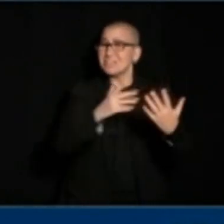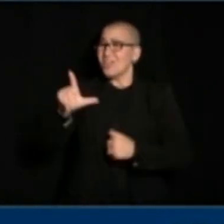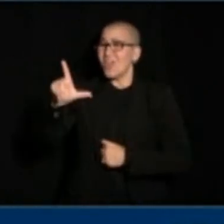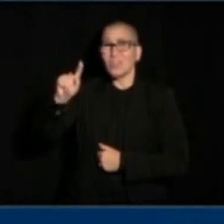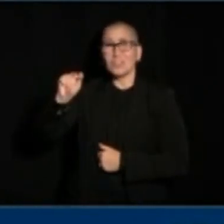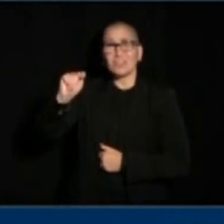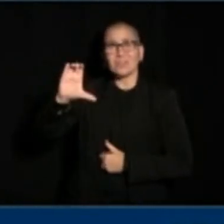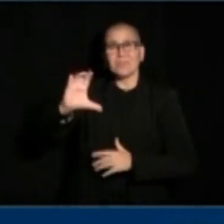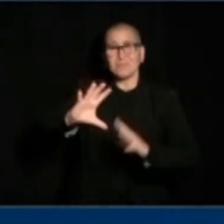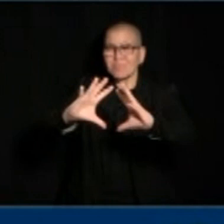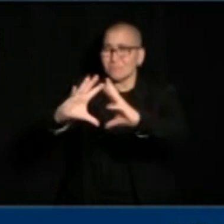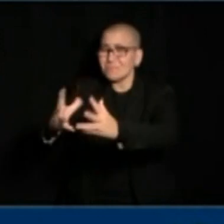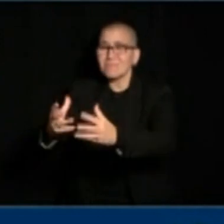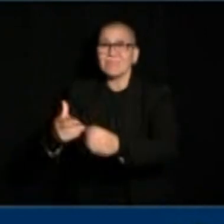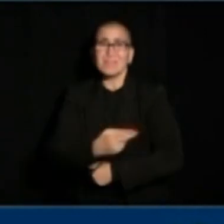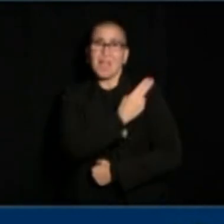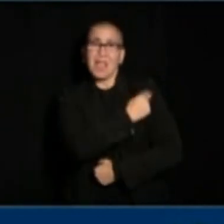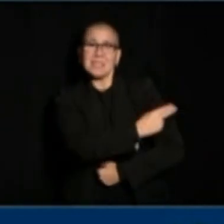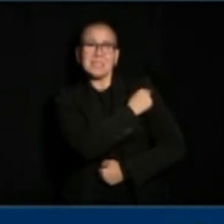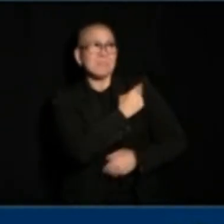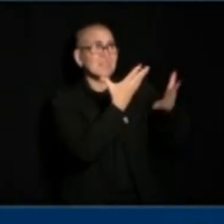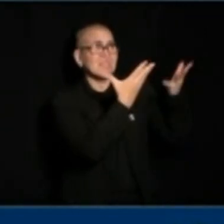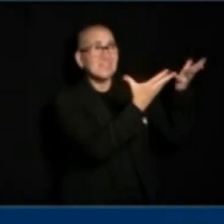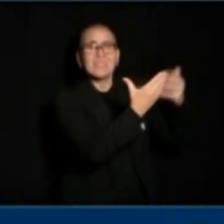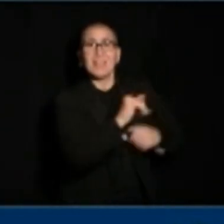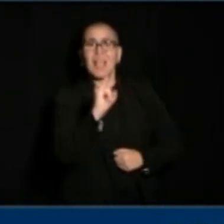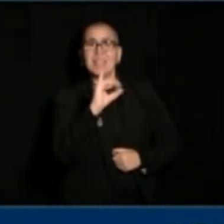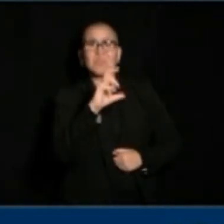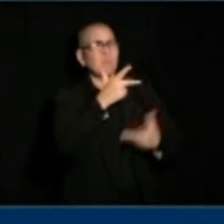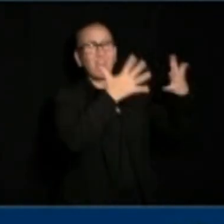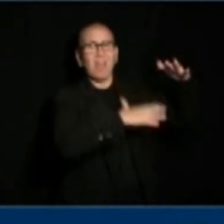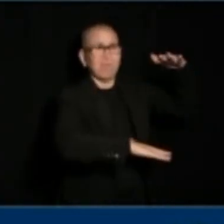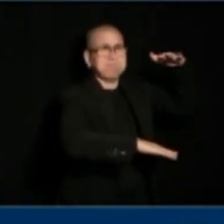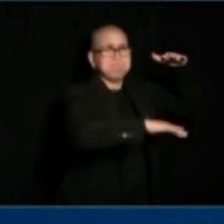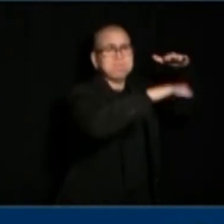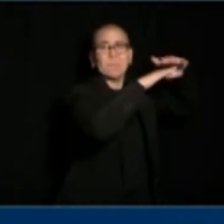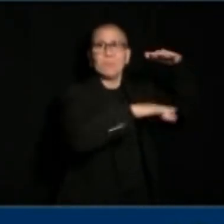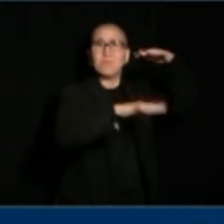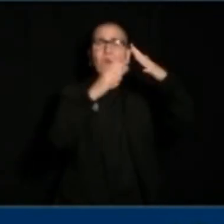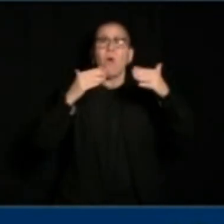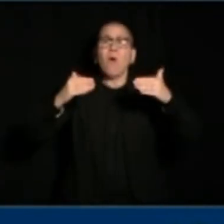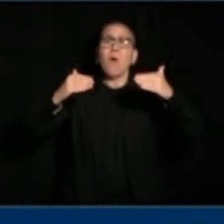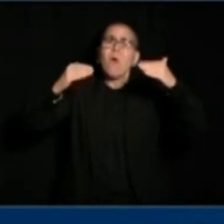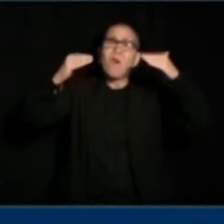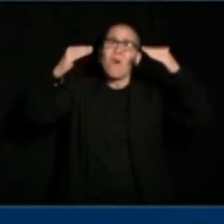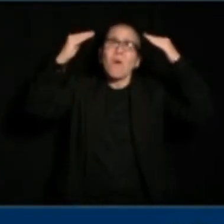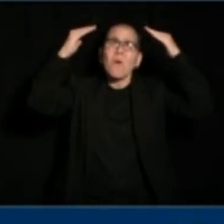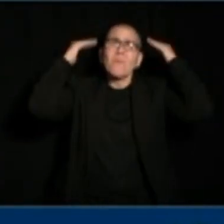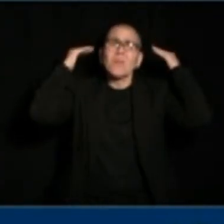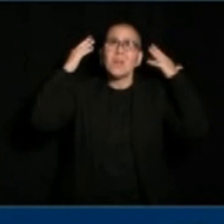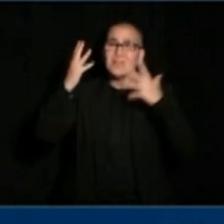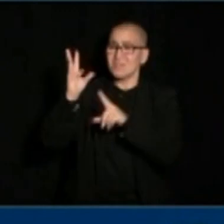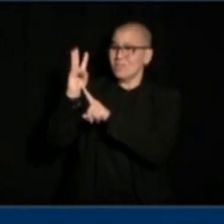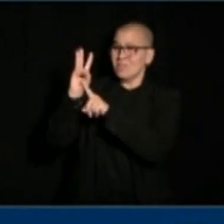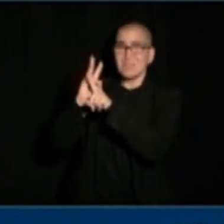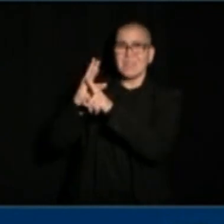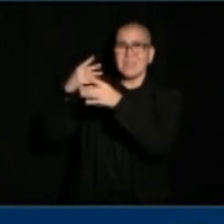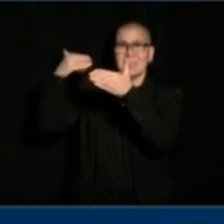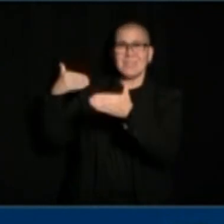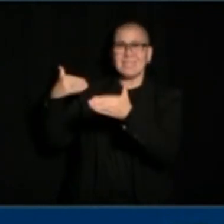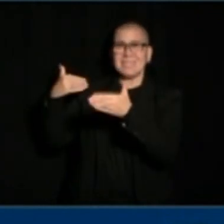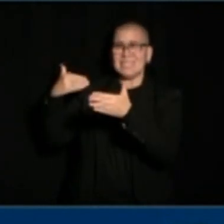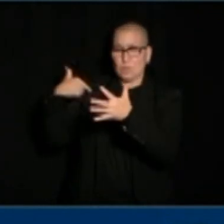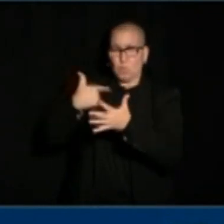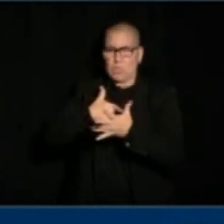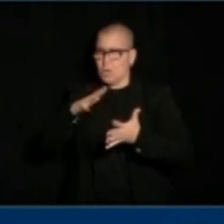institutions. That's the situation where we're at. Now, in the 8 months since we've been dealing with COVID, we've learned much,